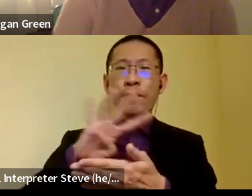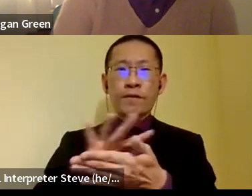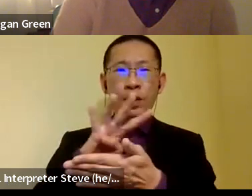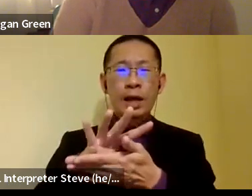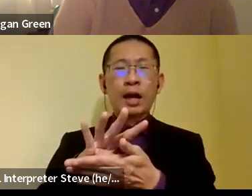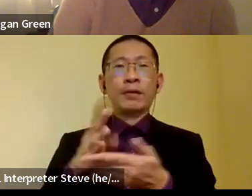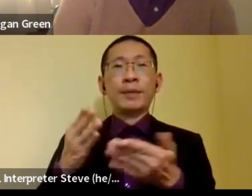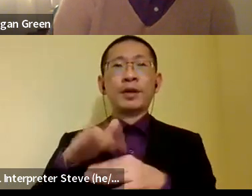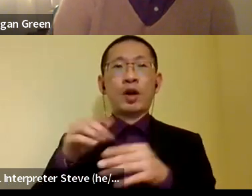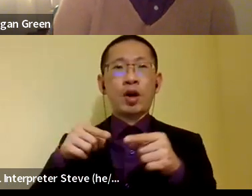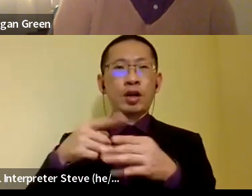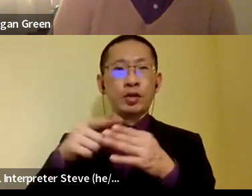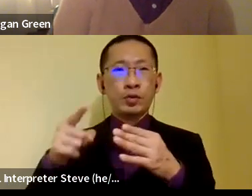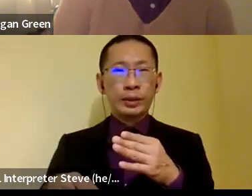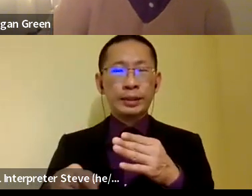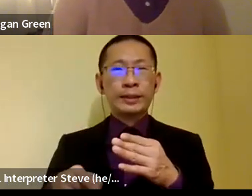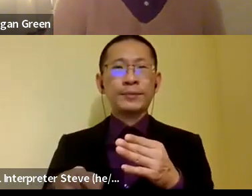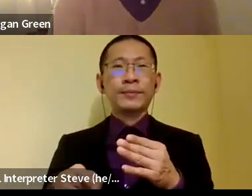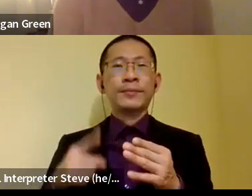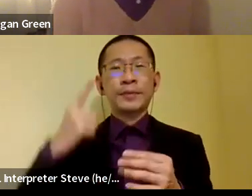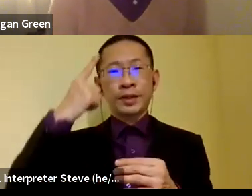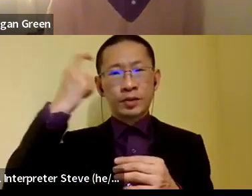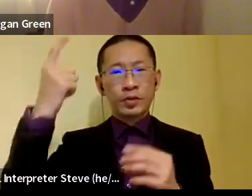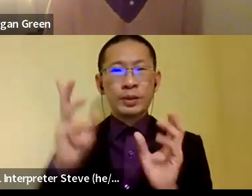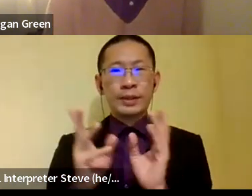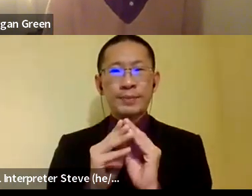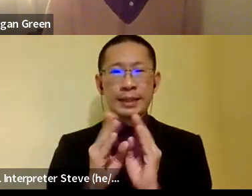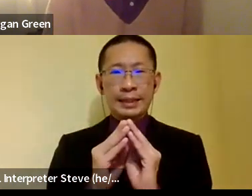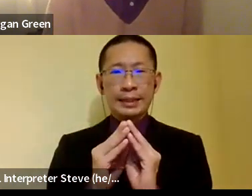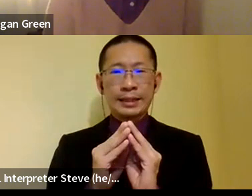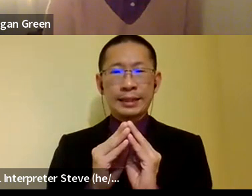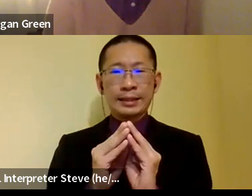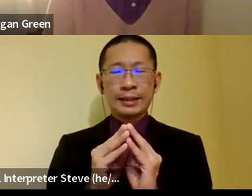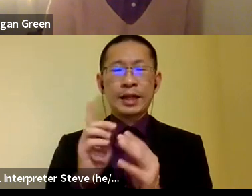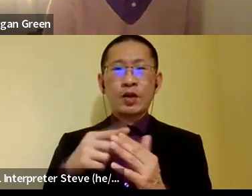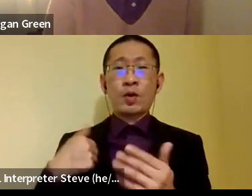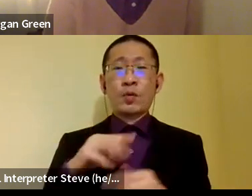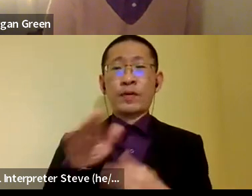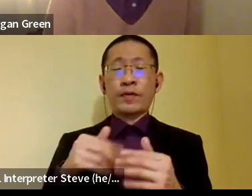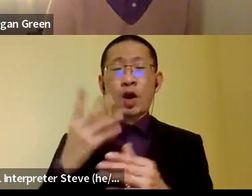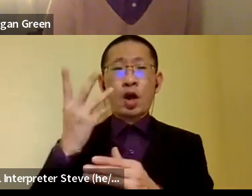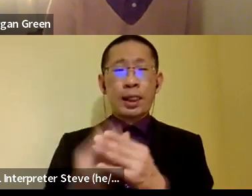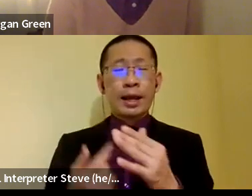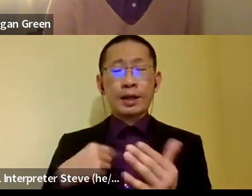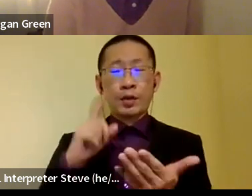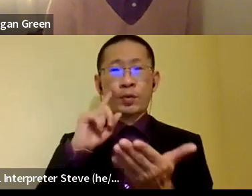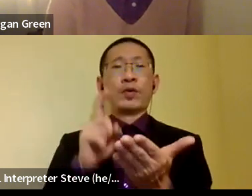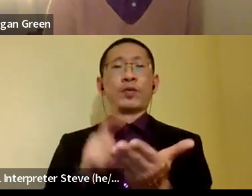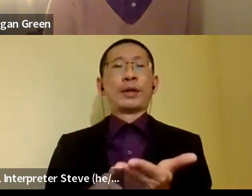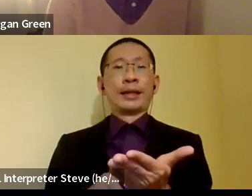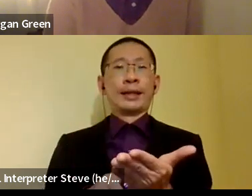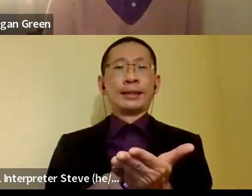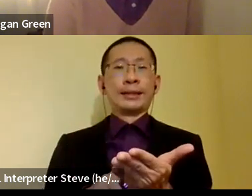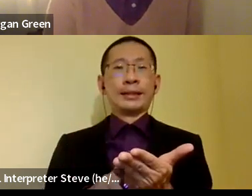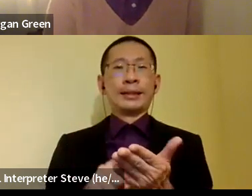on a weekend, sort of dream meetings, because what we've been all lacking, we're realizing, is